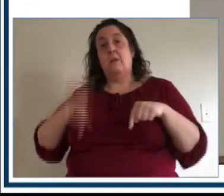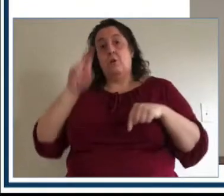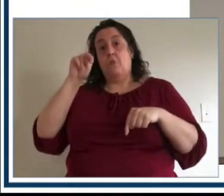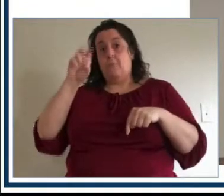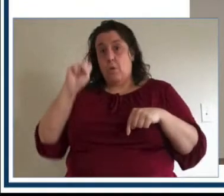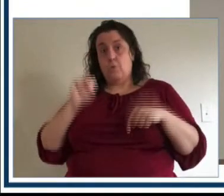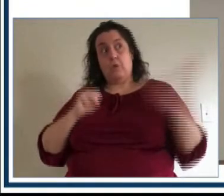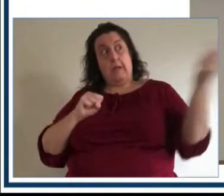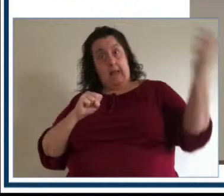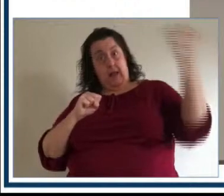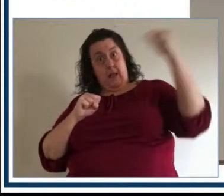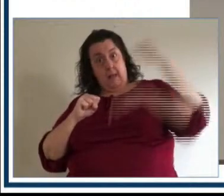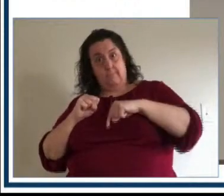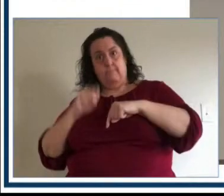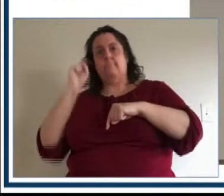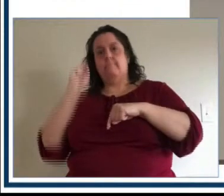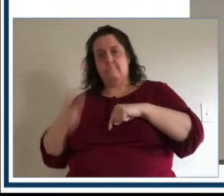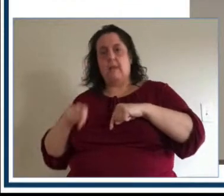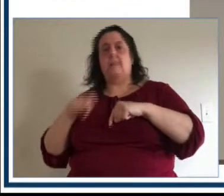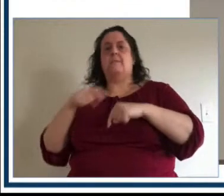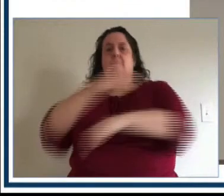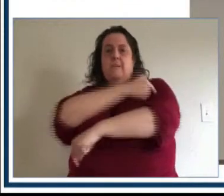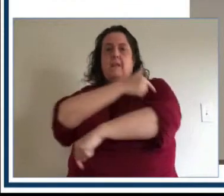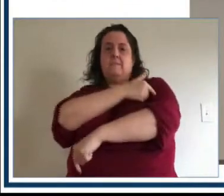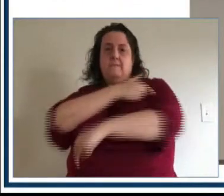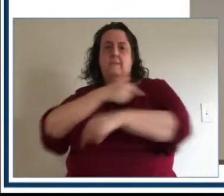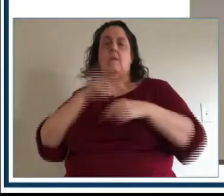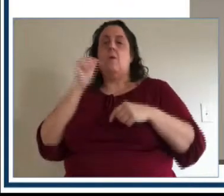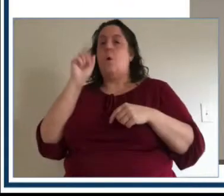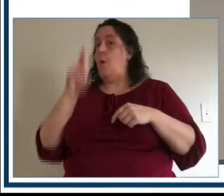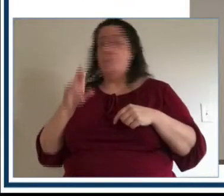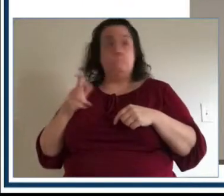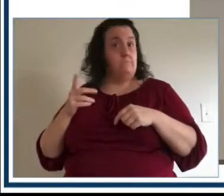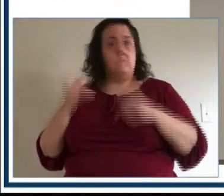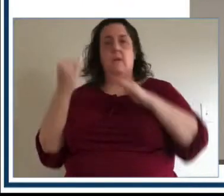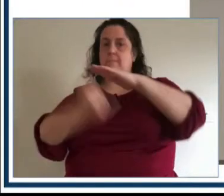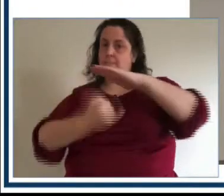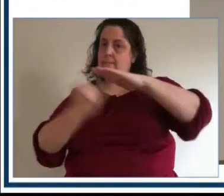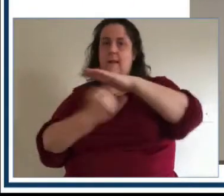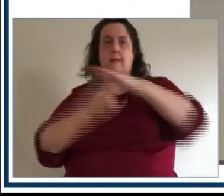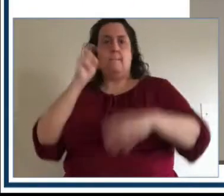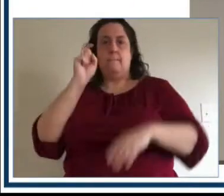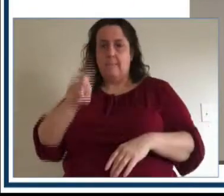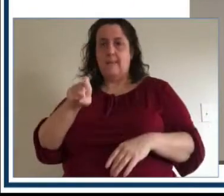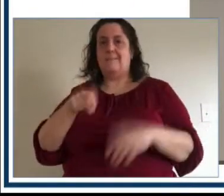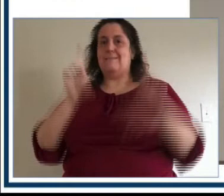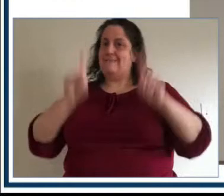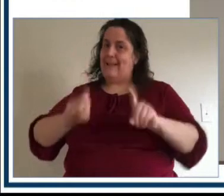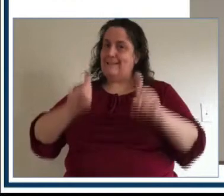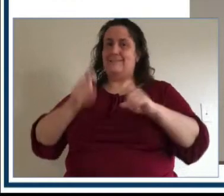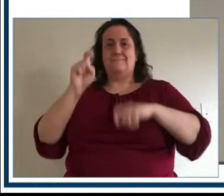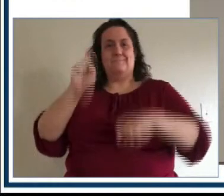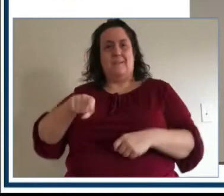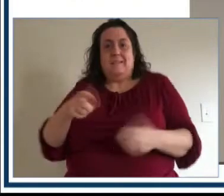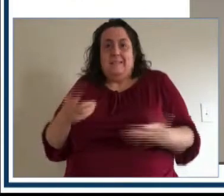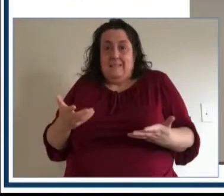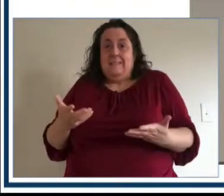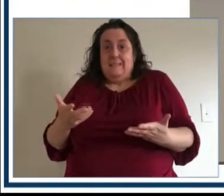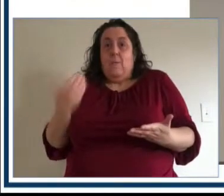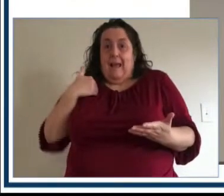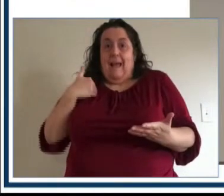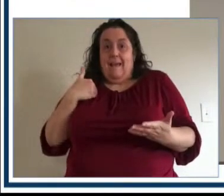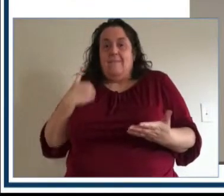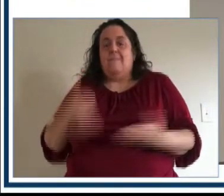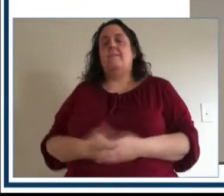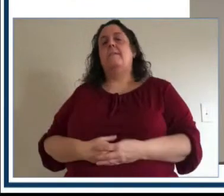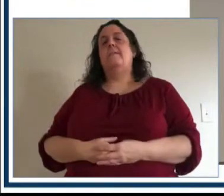to be fully vaccinated. Otherwise, you're going to have to isolate for a period of time and be tested. That's still important. We have that. I think rather than worrying